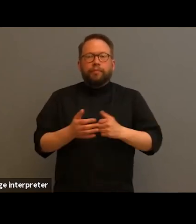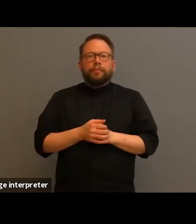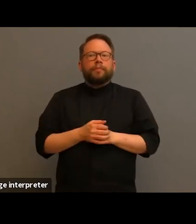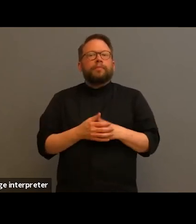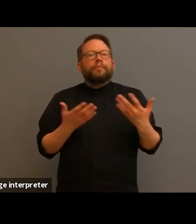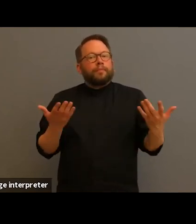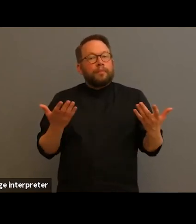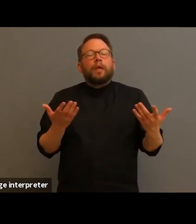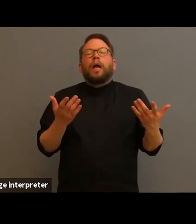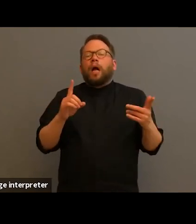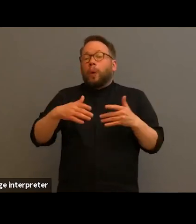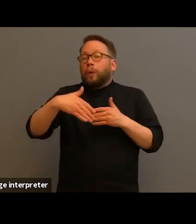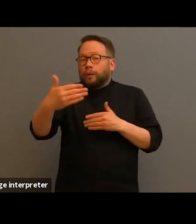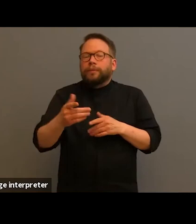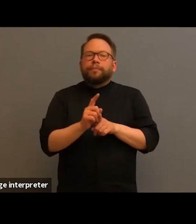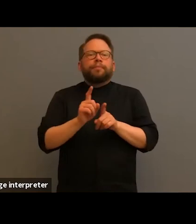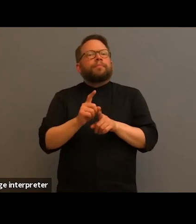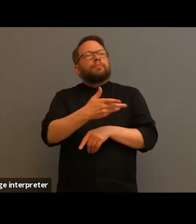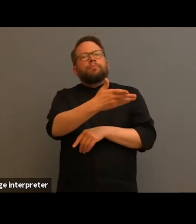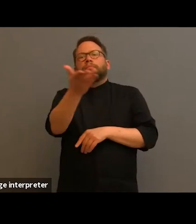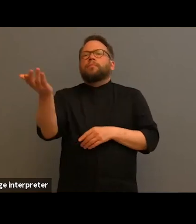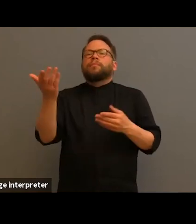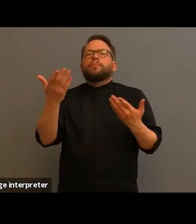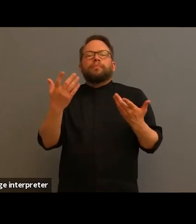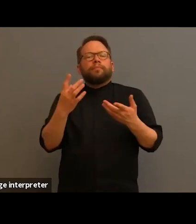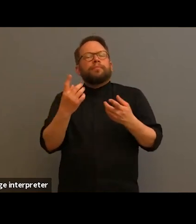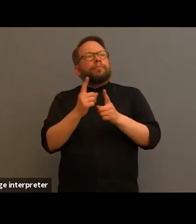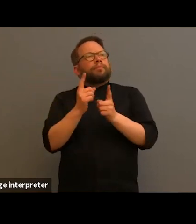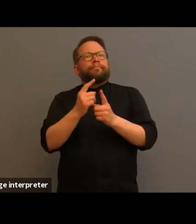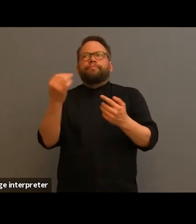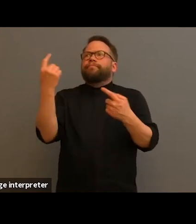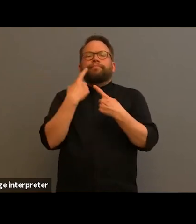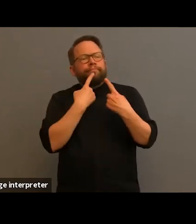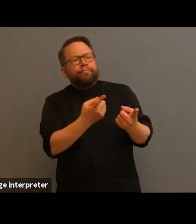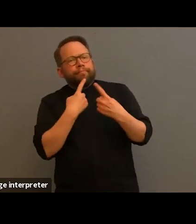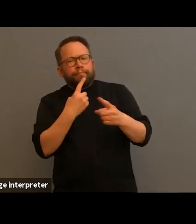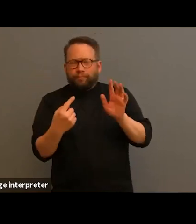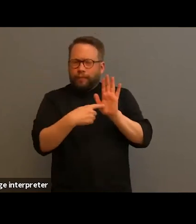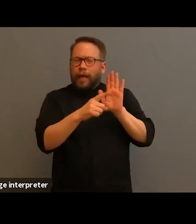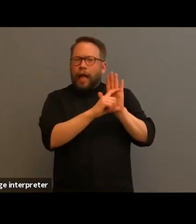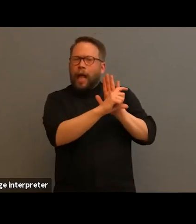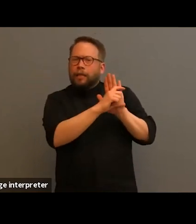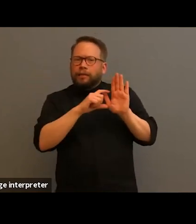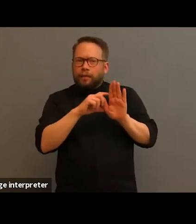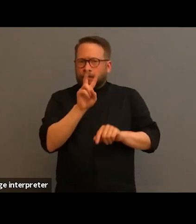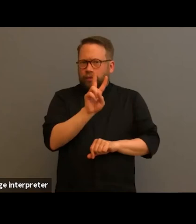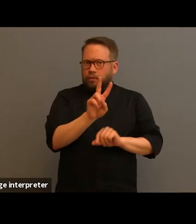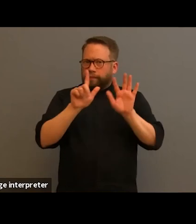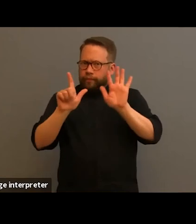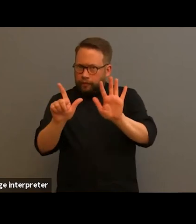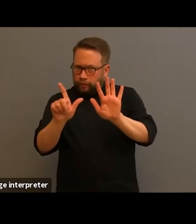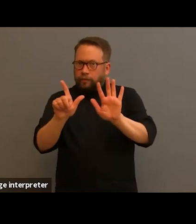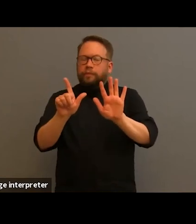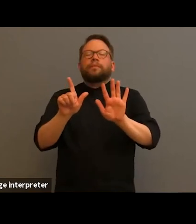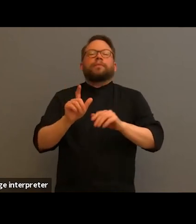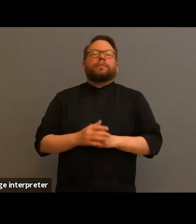to work. Together with six other organizations of persons with disability, including umbrella organization, we